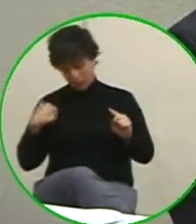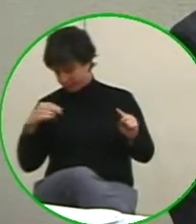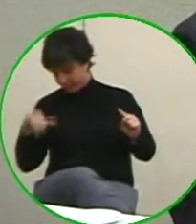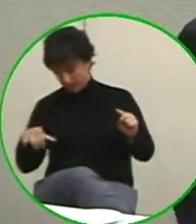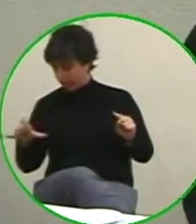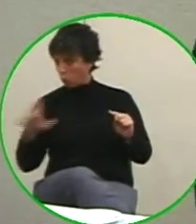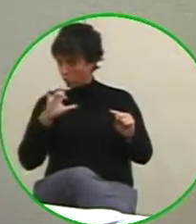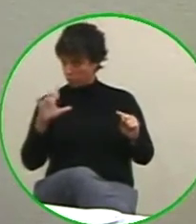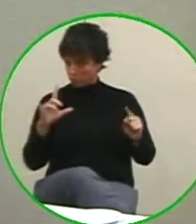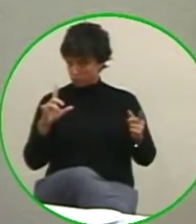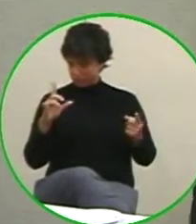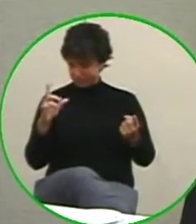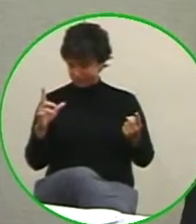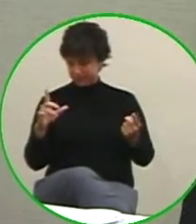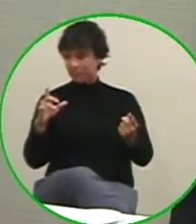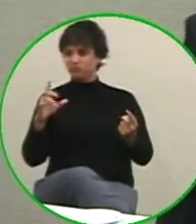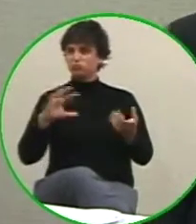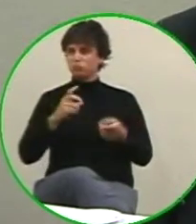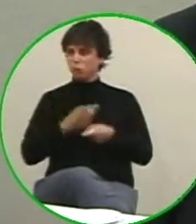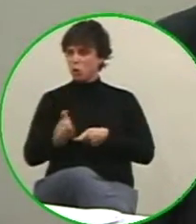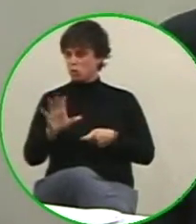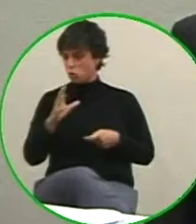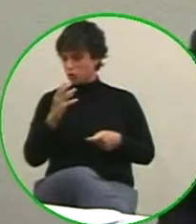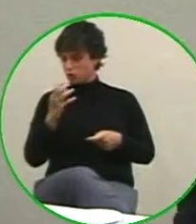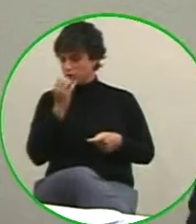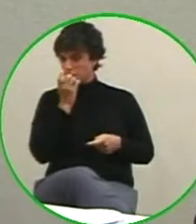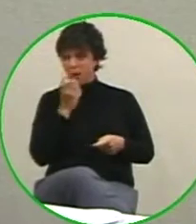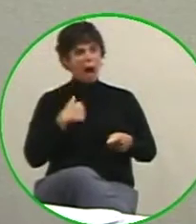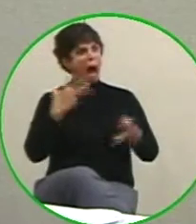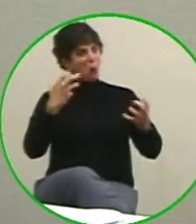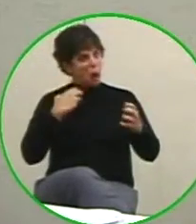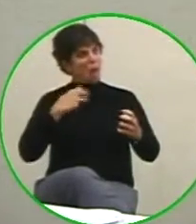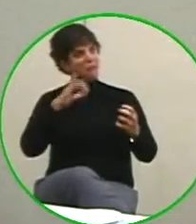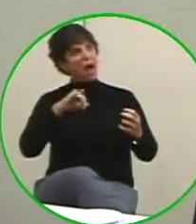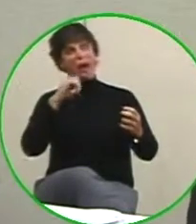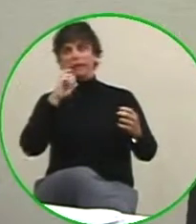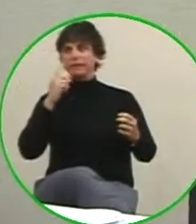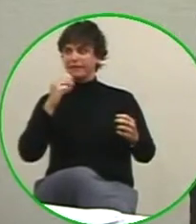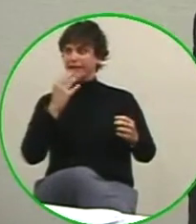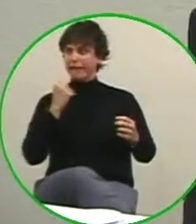bar, it'll spoil your dinner. I want the Snickers bar.